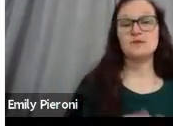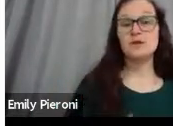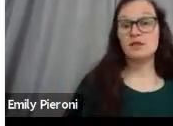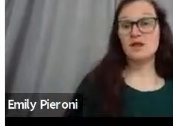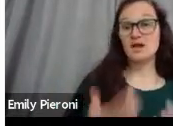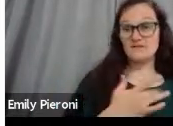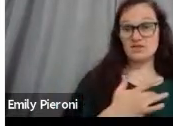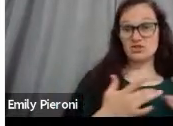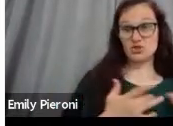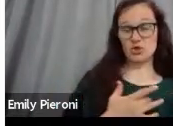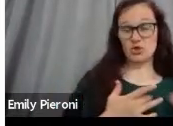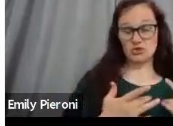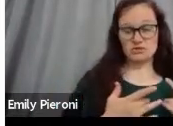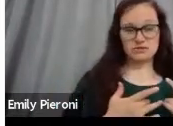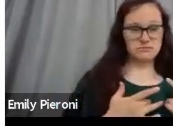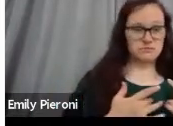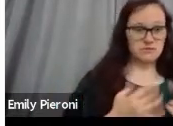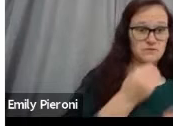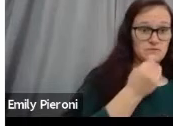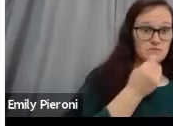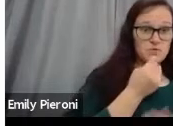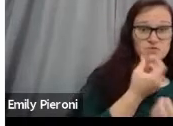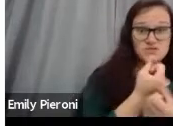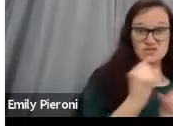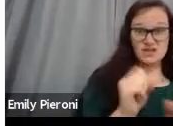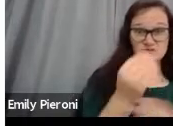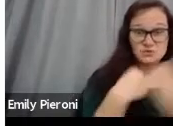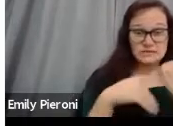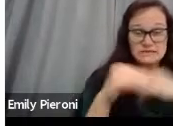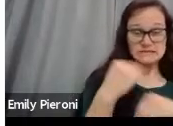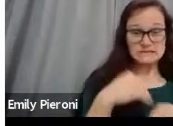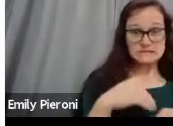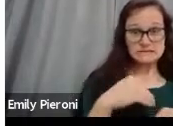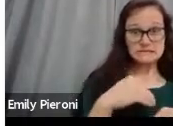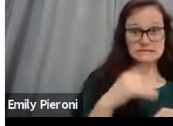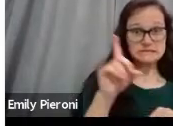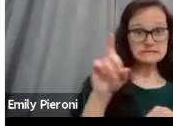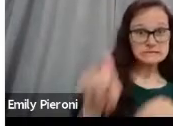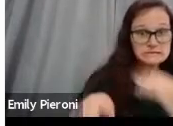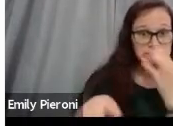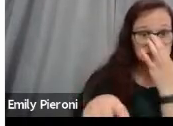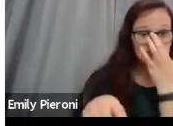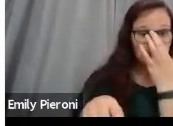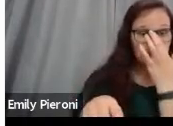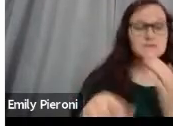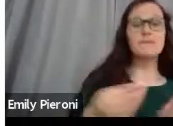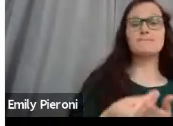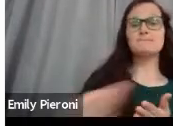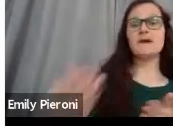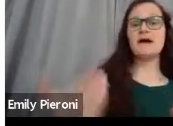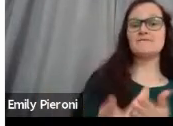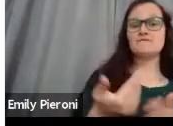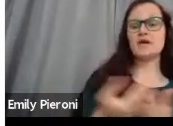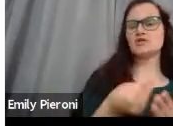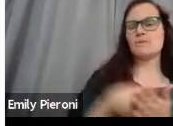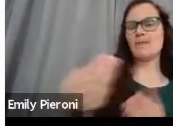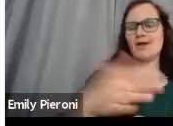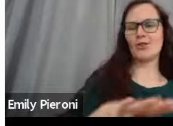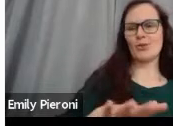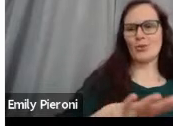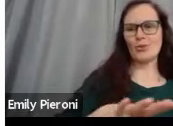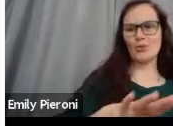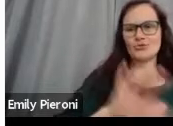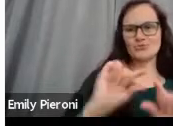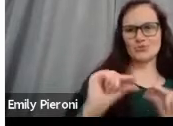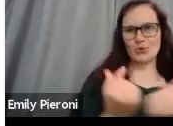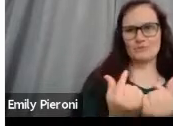whether or not the food is safe to eat. And the Buy Fresh, Buy Local Northwest New Mexico group